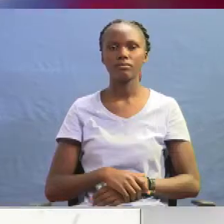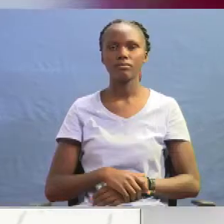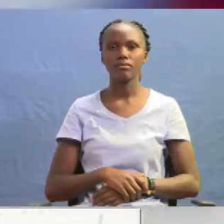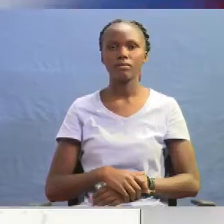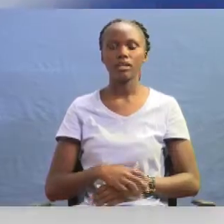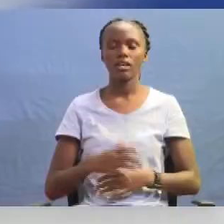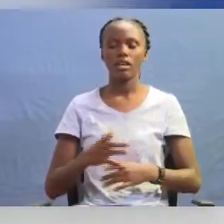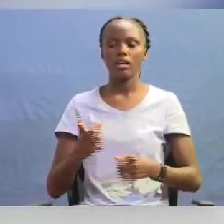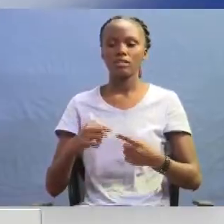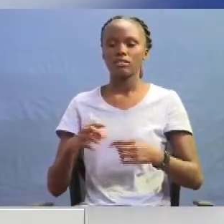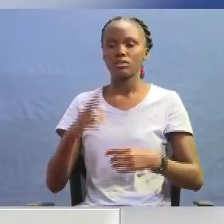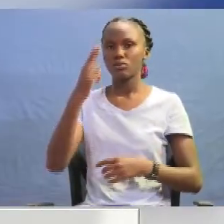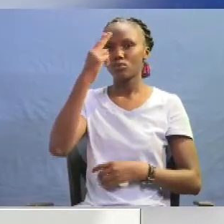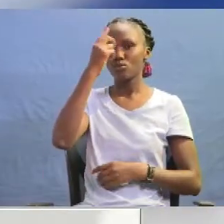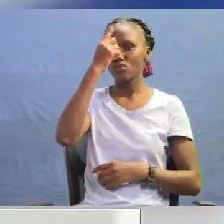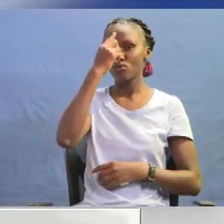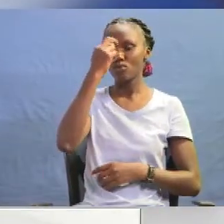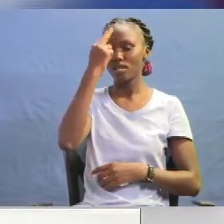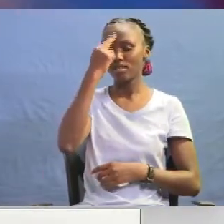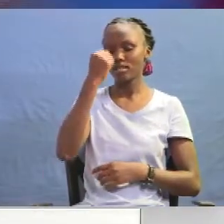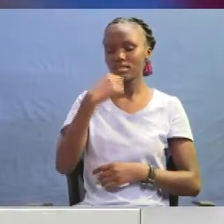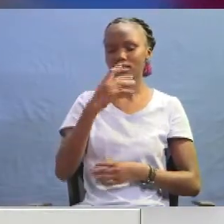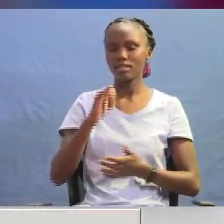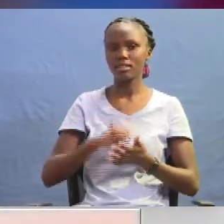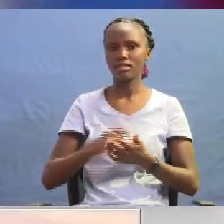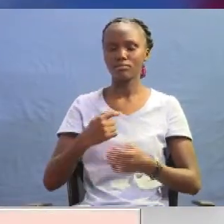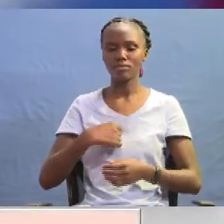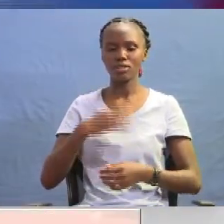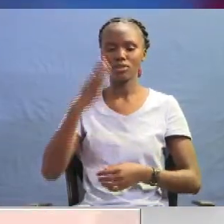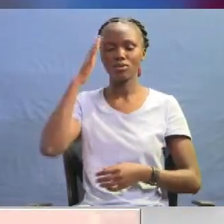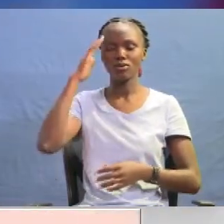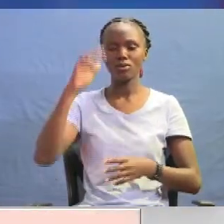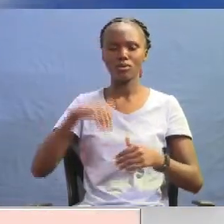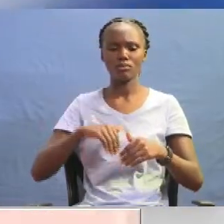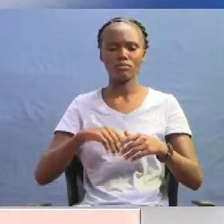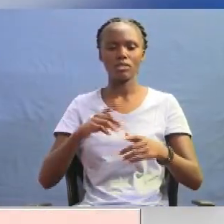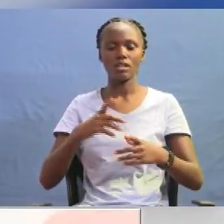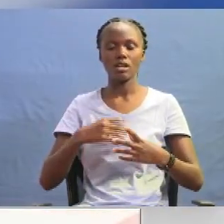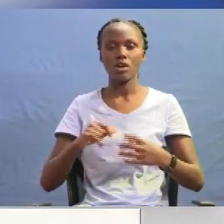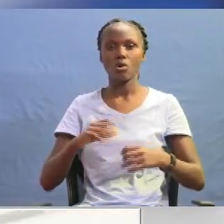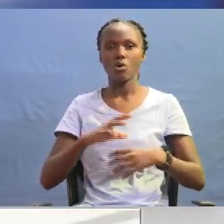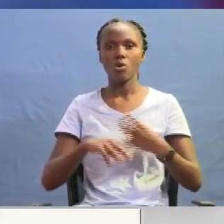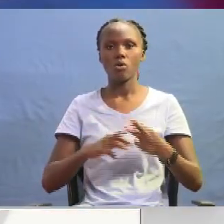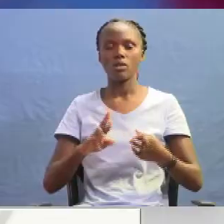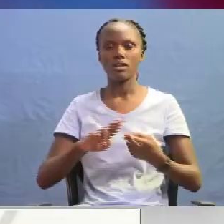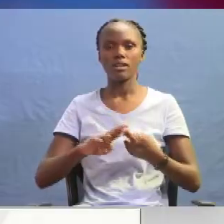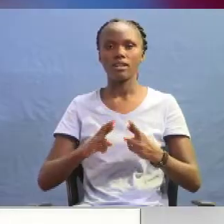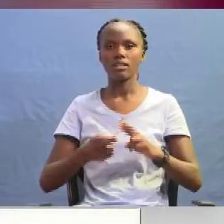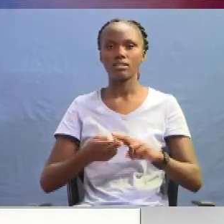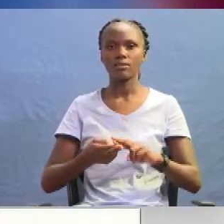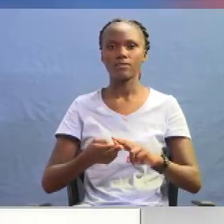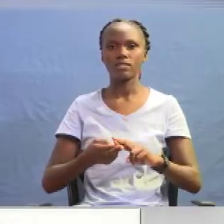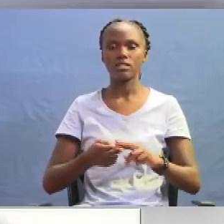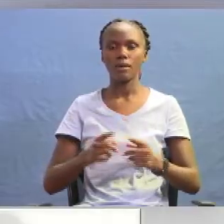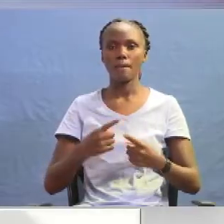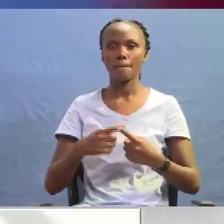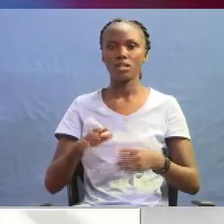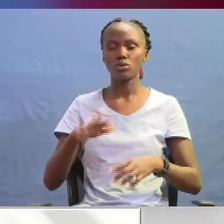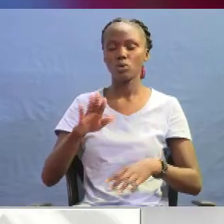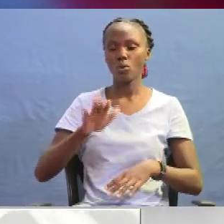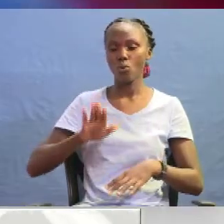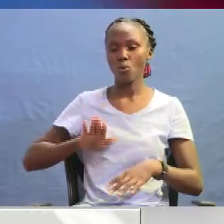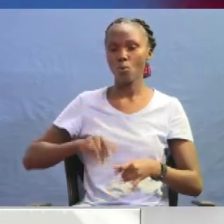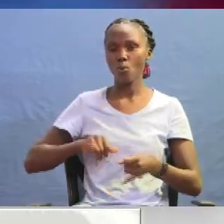Alafu akija kwa Wamasai aseme unajua mimi hata ukiangalia mapu yangu mimi ni shemeji yenu. Na wewe bibi